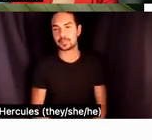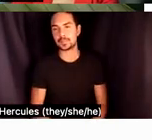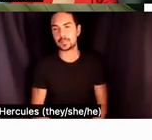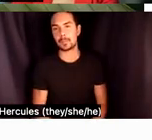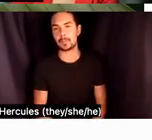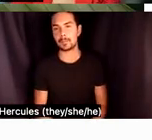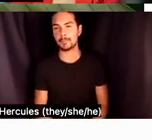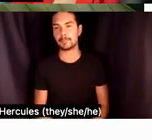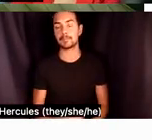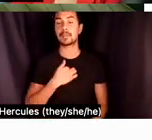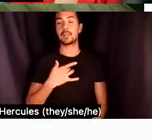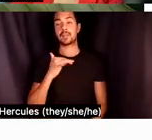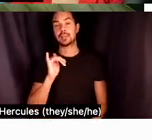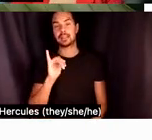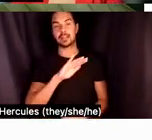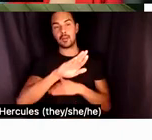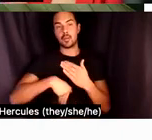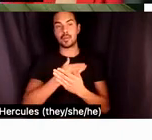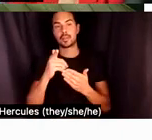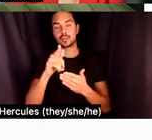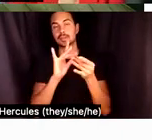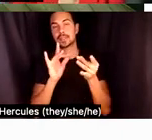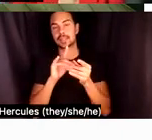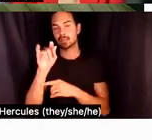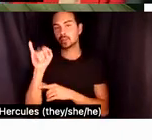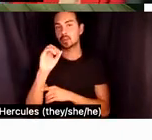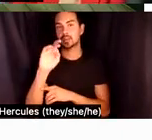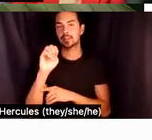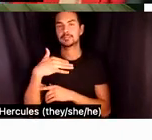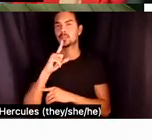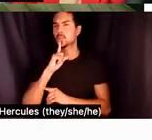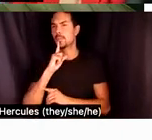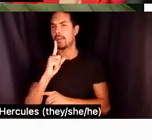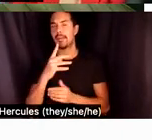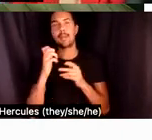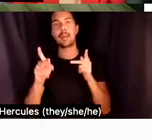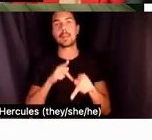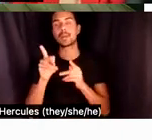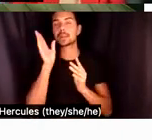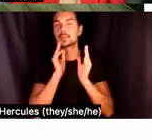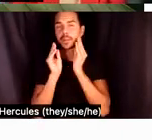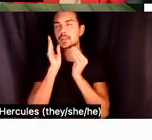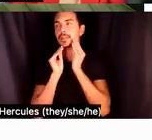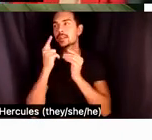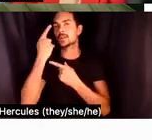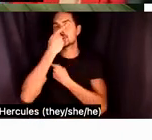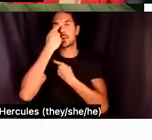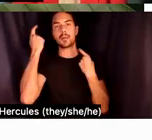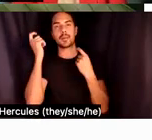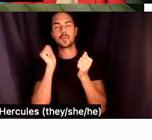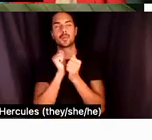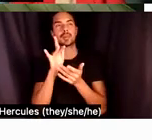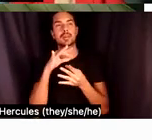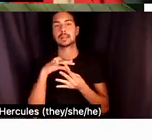And I feel like all the things that you've said, Jolene, are so real, where it's like people have experienced trauma with